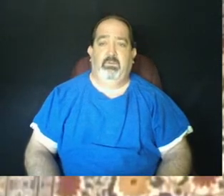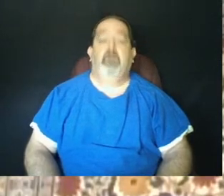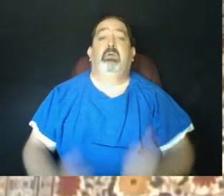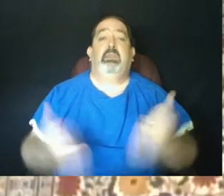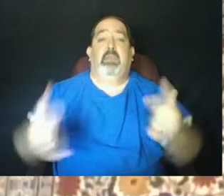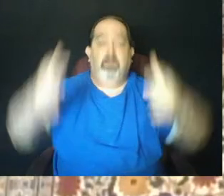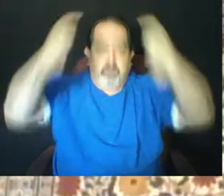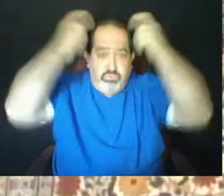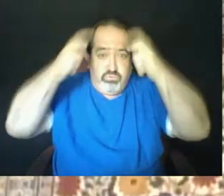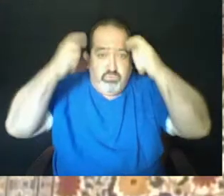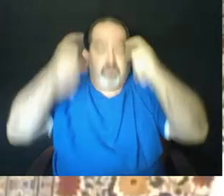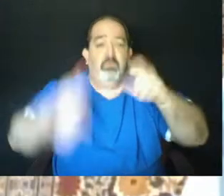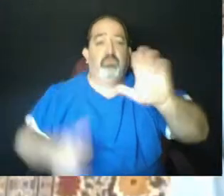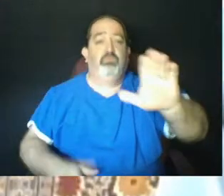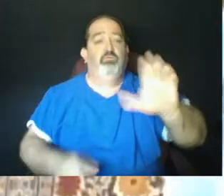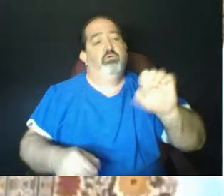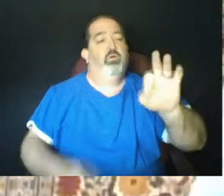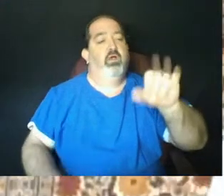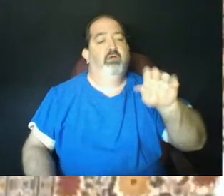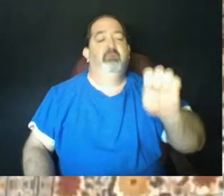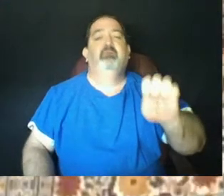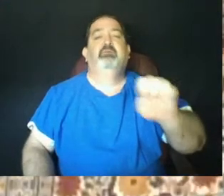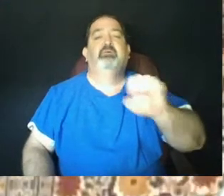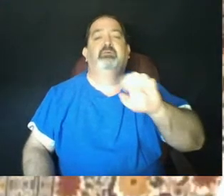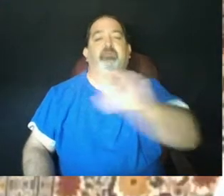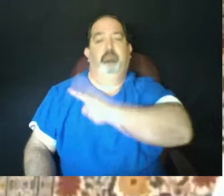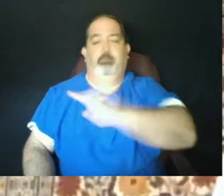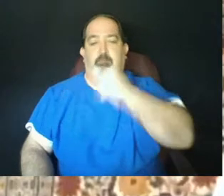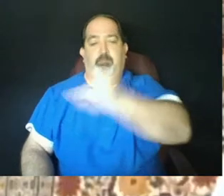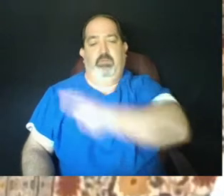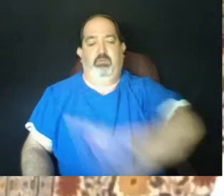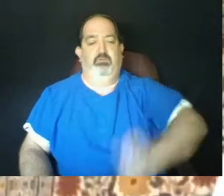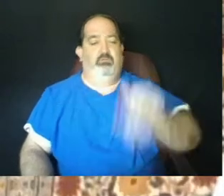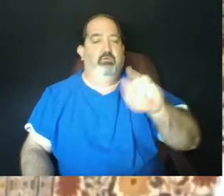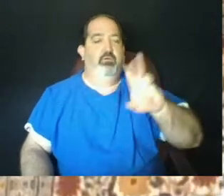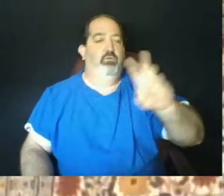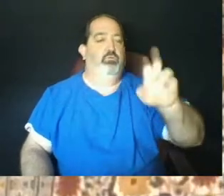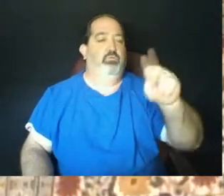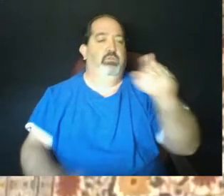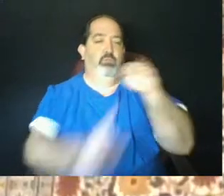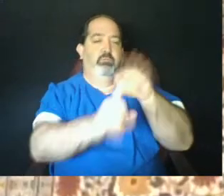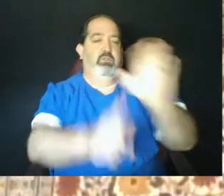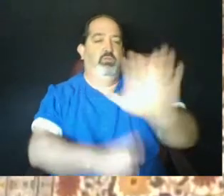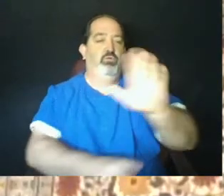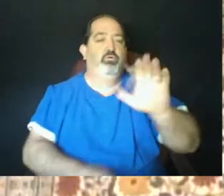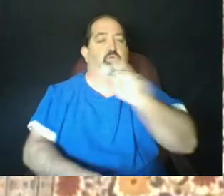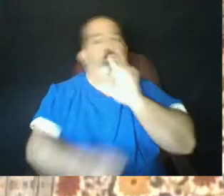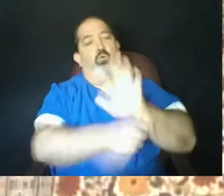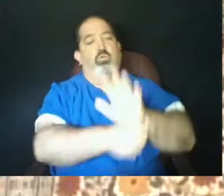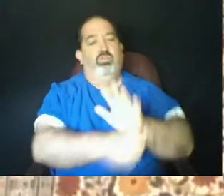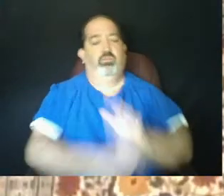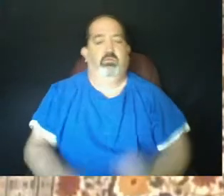Wear now the circlet of your office, Baroness Arwen, and as a reminder of your oath.